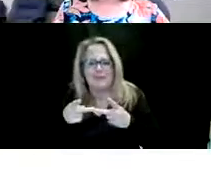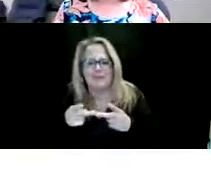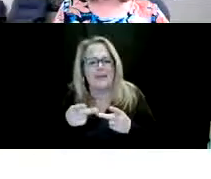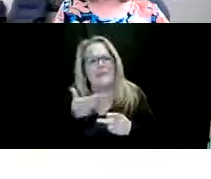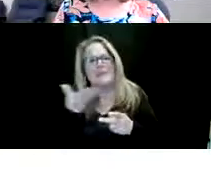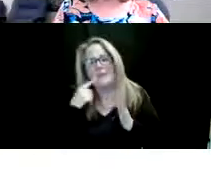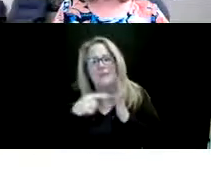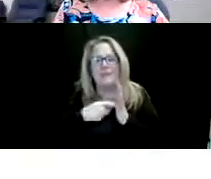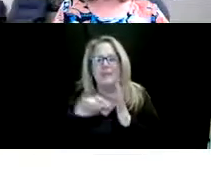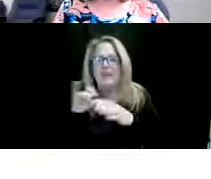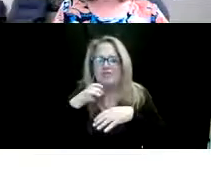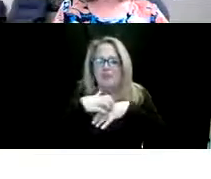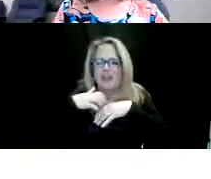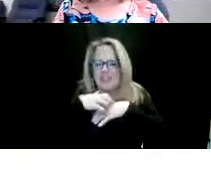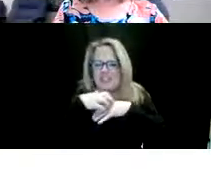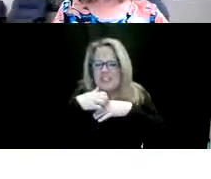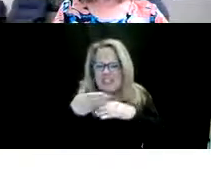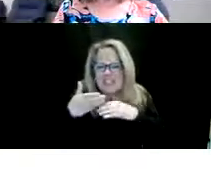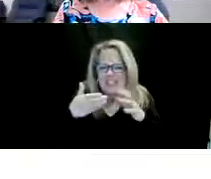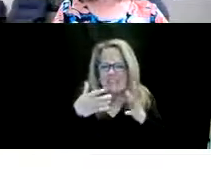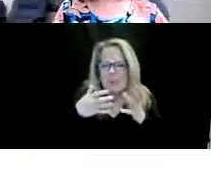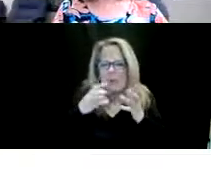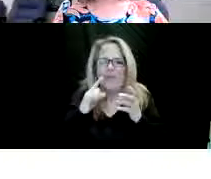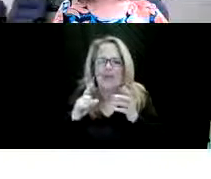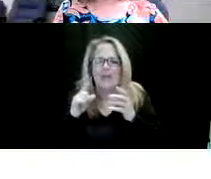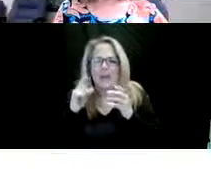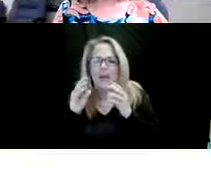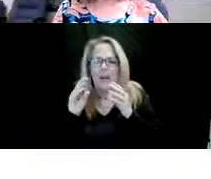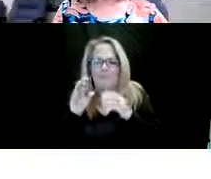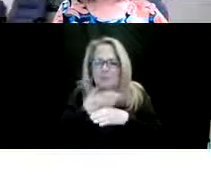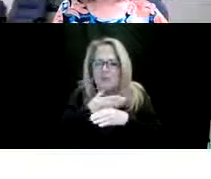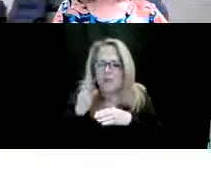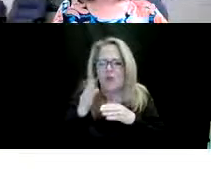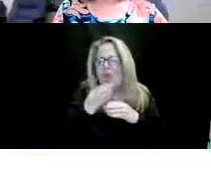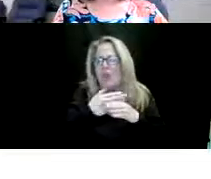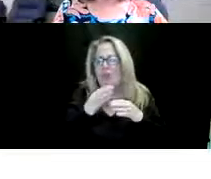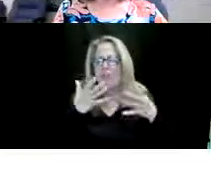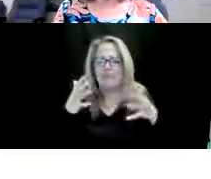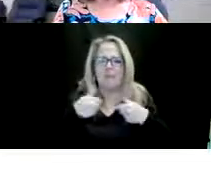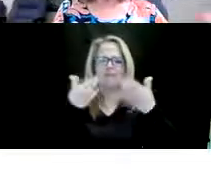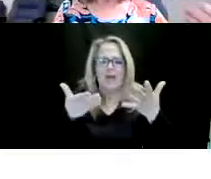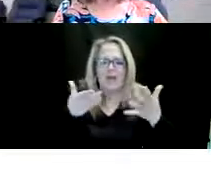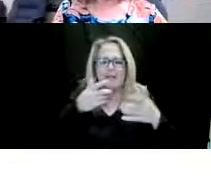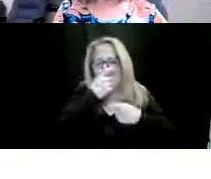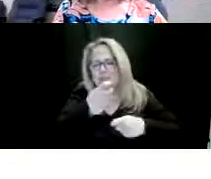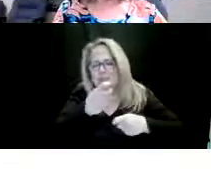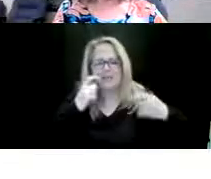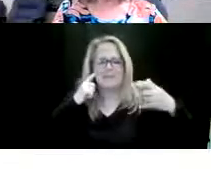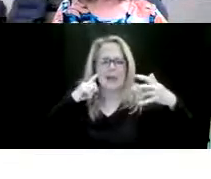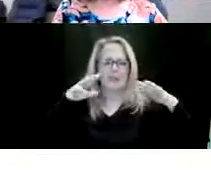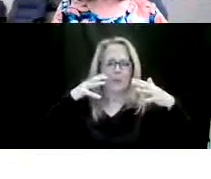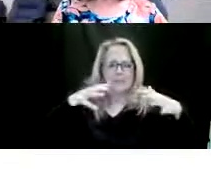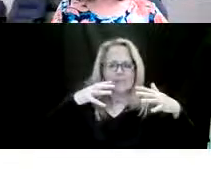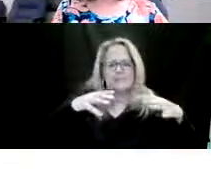like scratchy surfaces, bristly curlers, musical instruments that provide interesting auditory